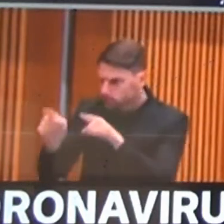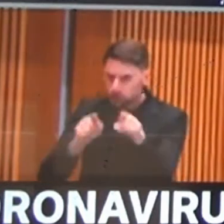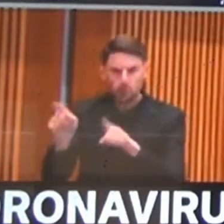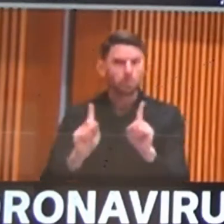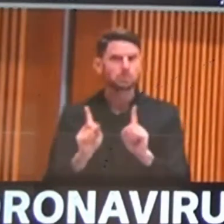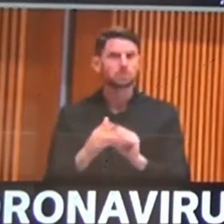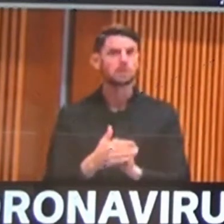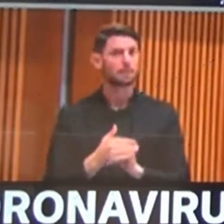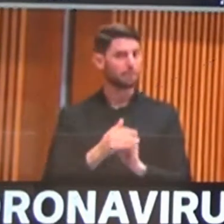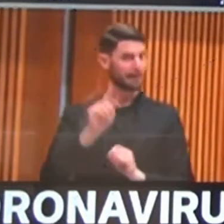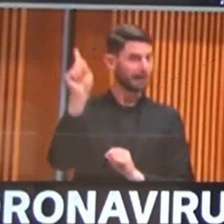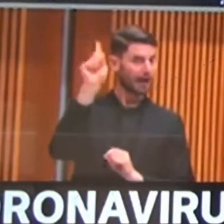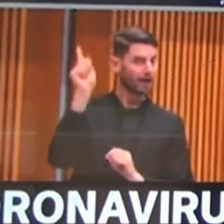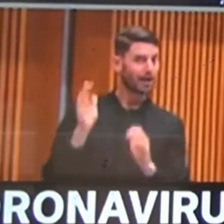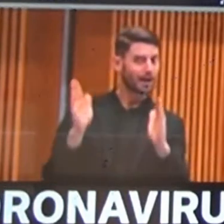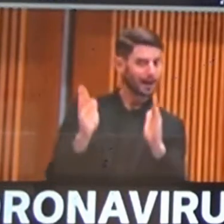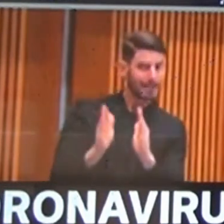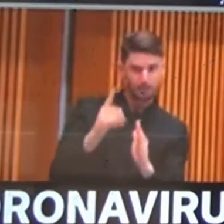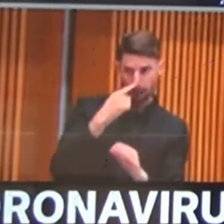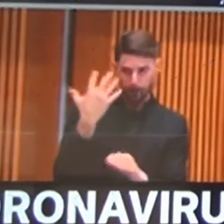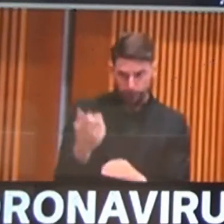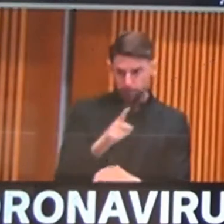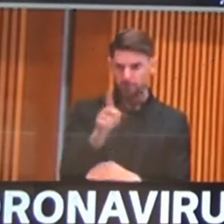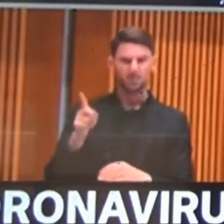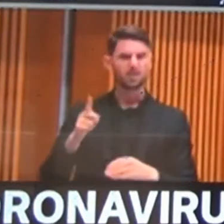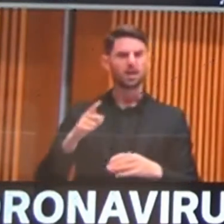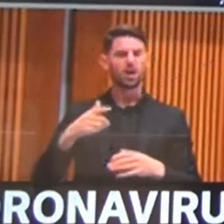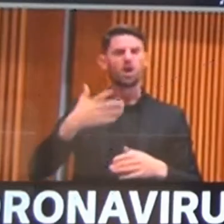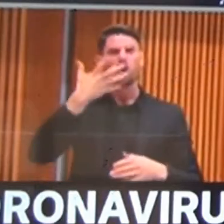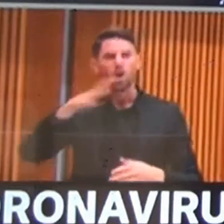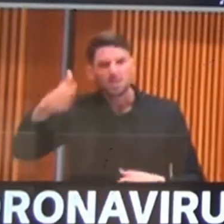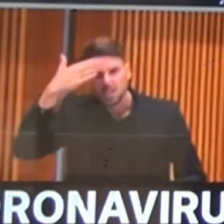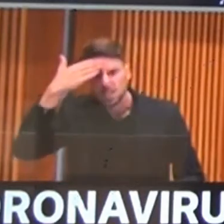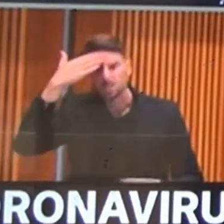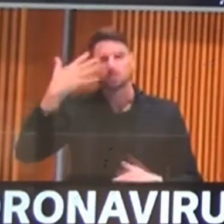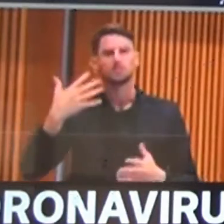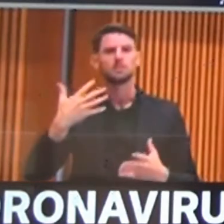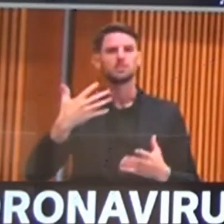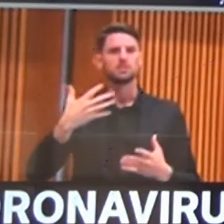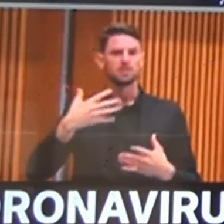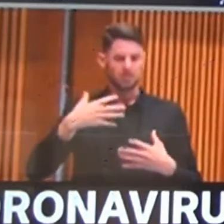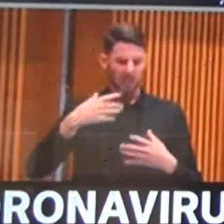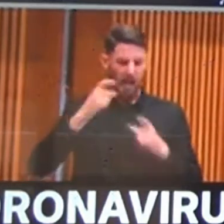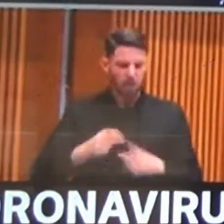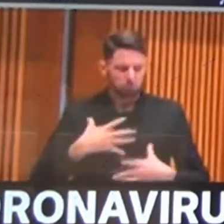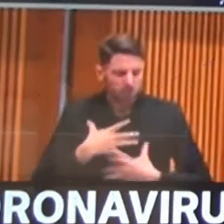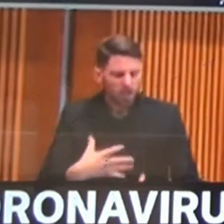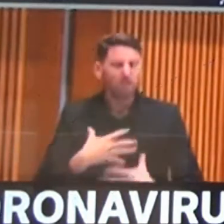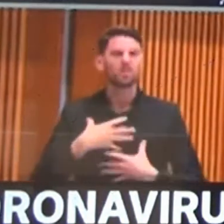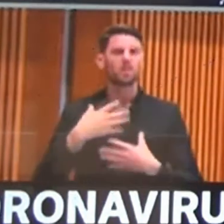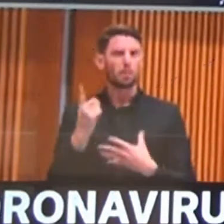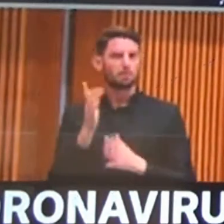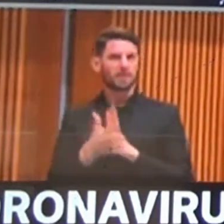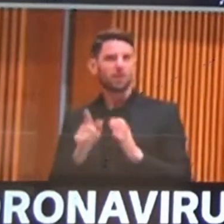are fewer people presenting with symptoms, that comes at precisely the time that we would want to be able to expand for health